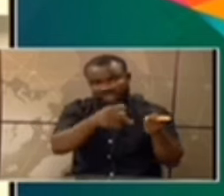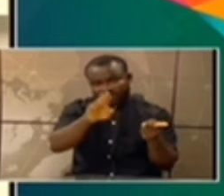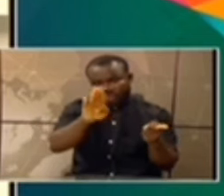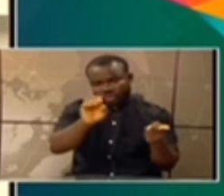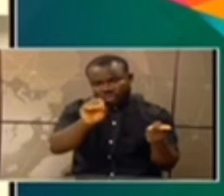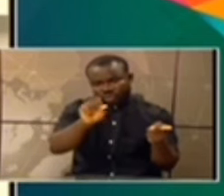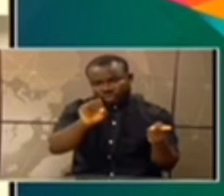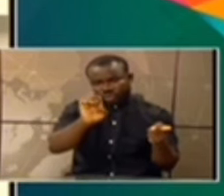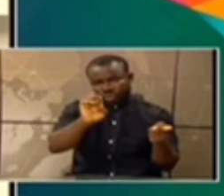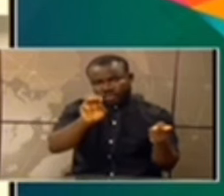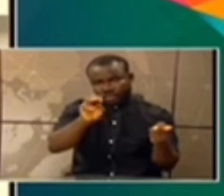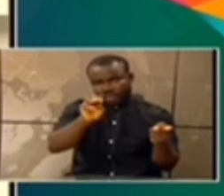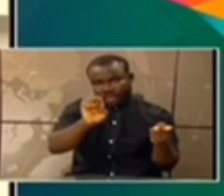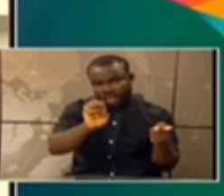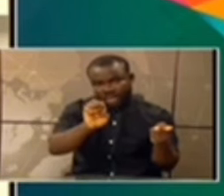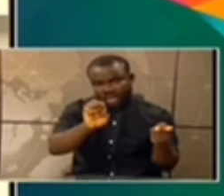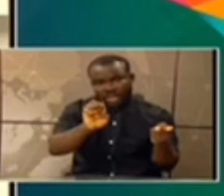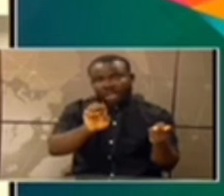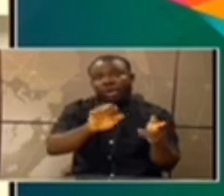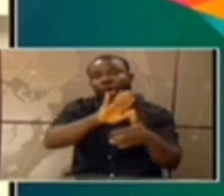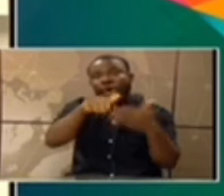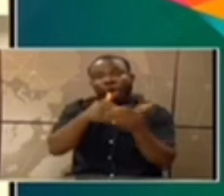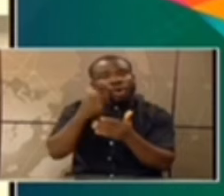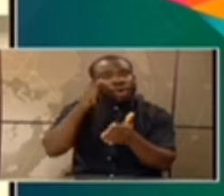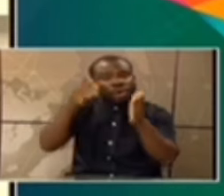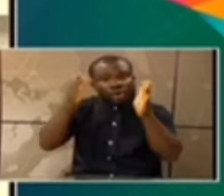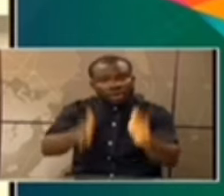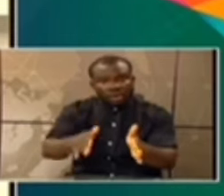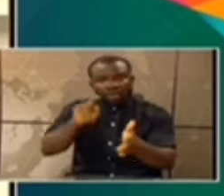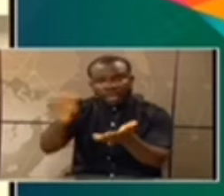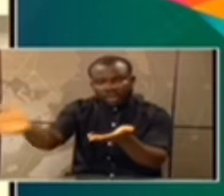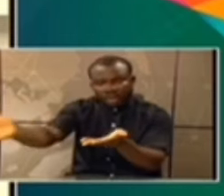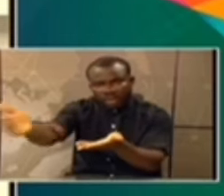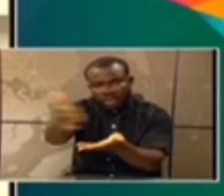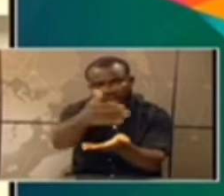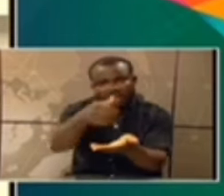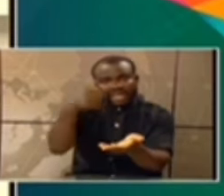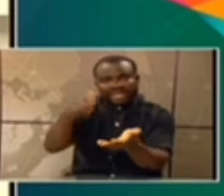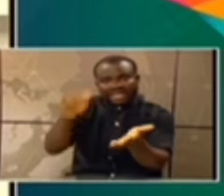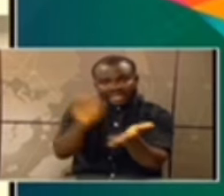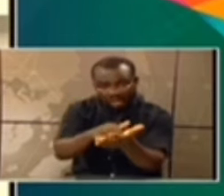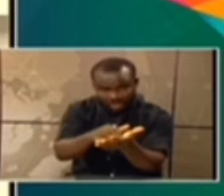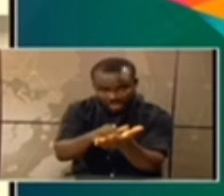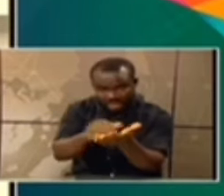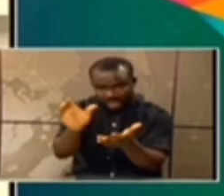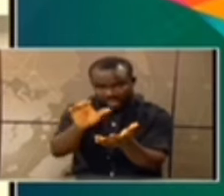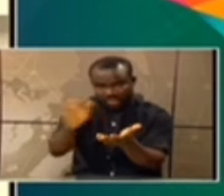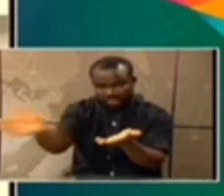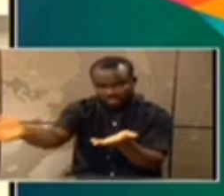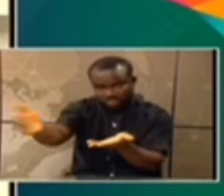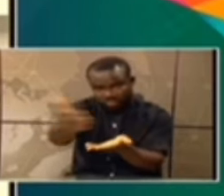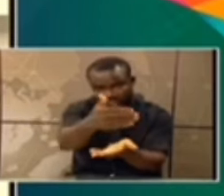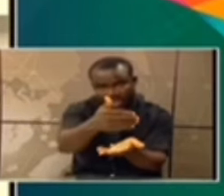Wamo frega, I'm saying for you, so be afa 10,000 Ghana cedis imra. Wamo mutuya 5,000, and rock where DC inu kwa down omuka. Meka wefi di